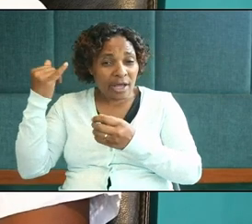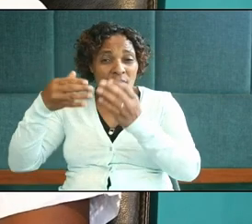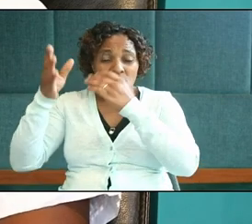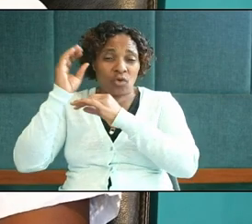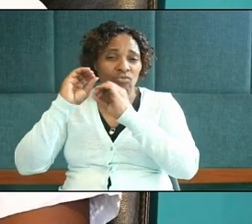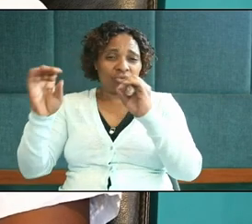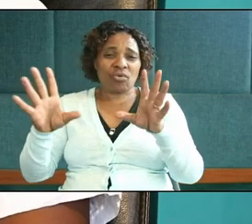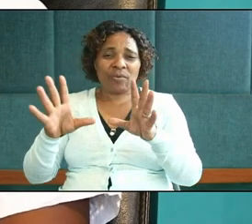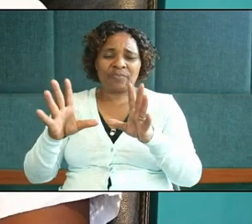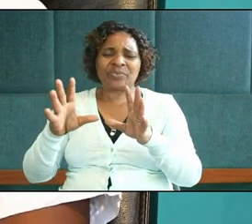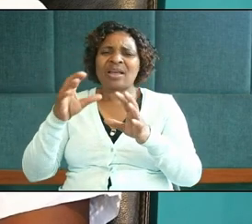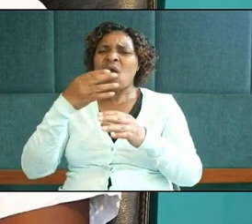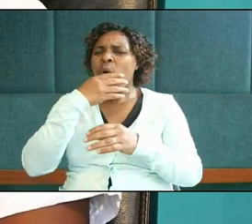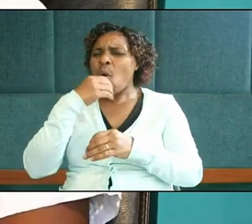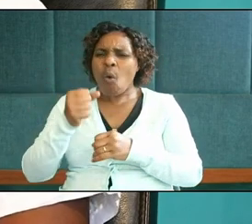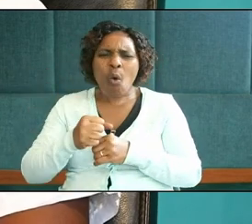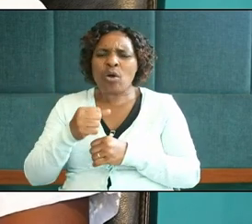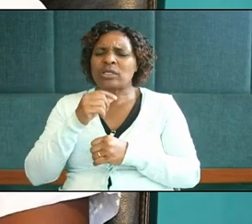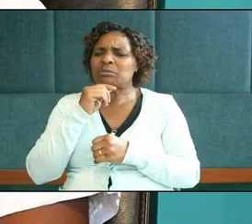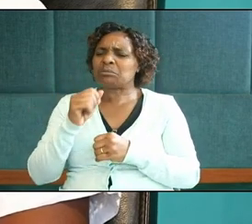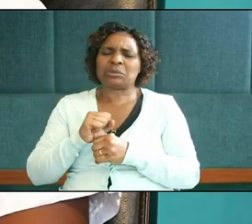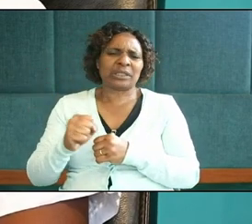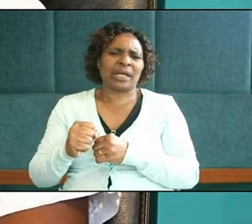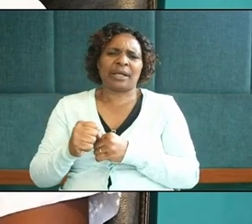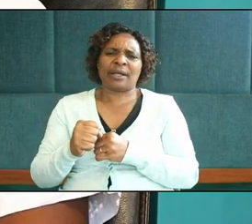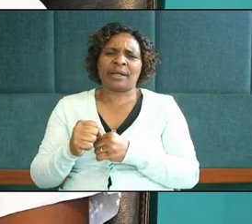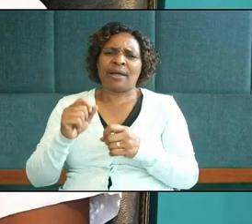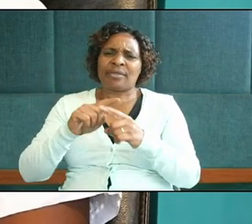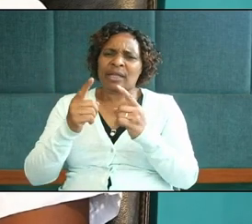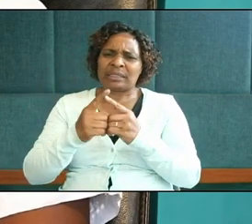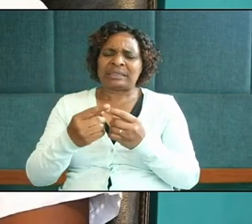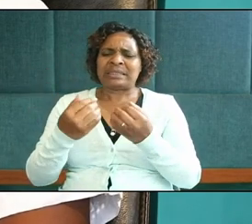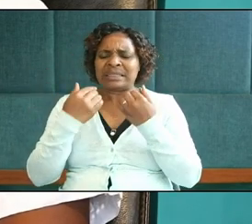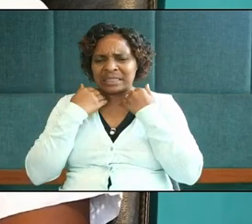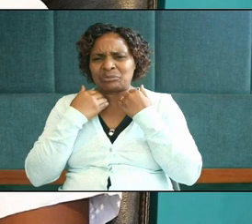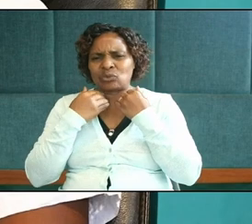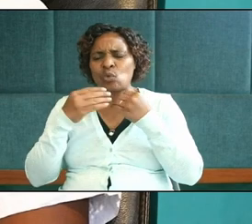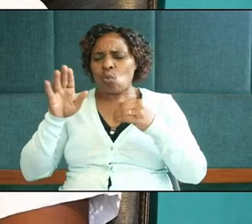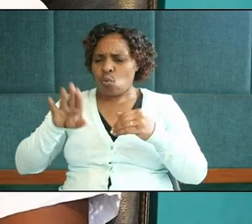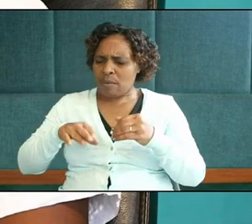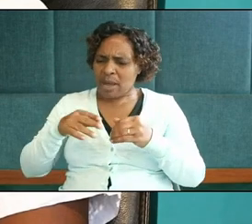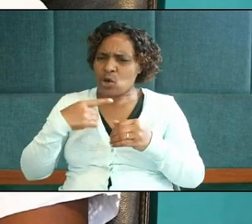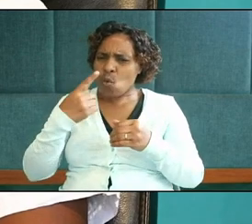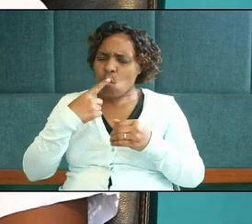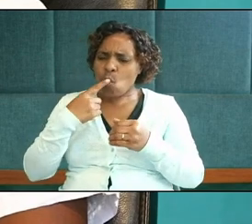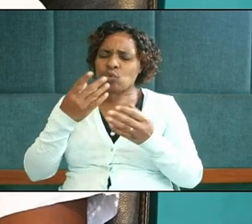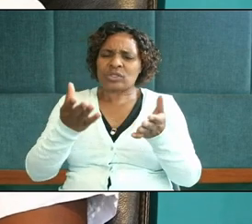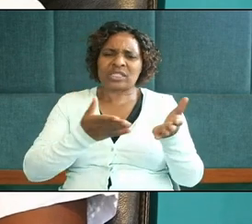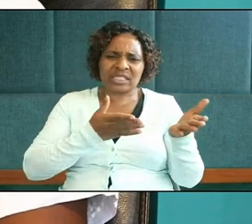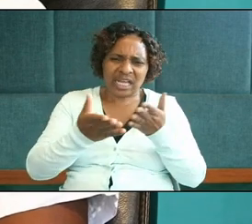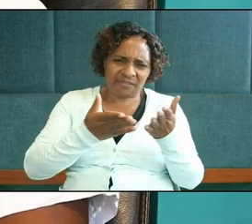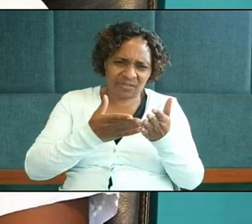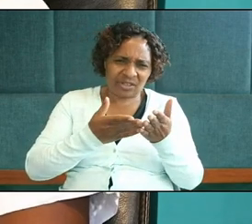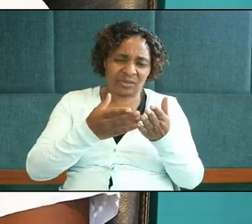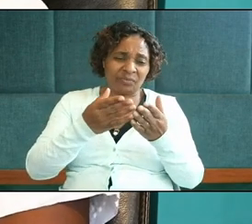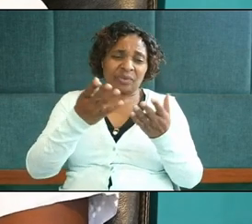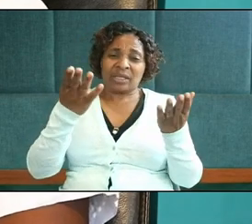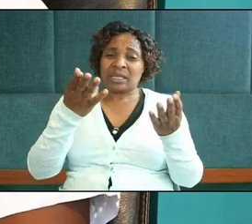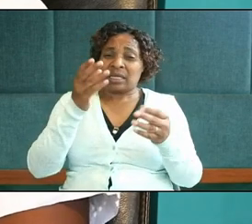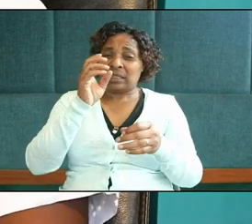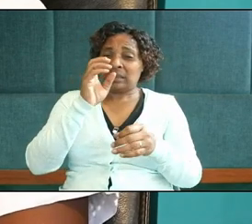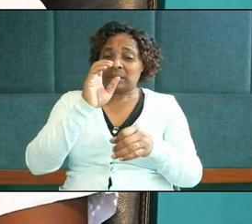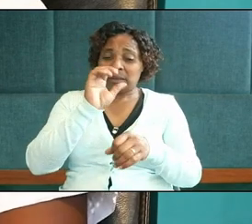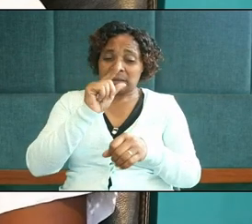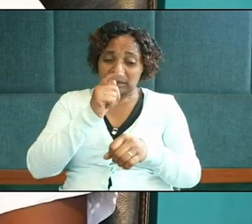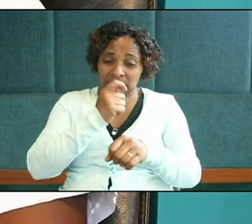about everything his sons were doing to Israel and how they slept with the women who served at the entrance of the tent of meeting. So he